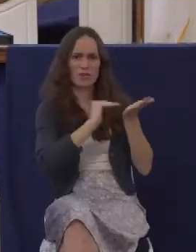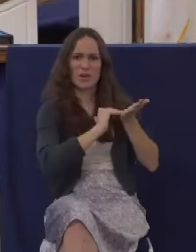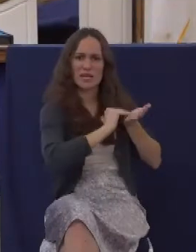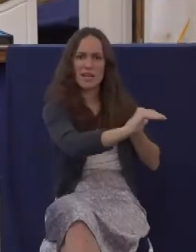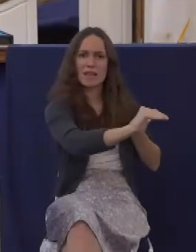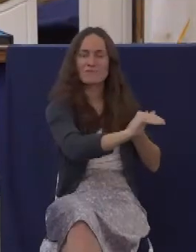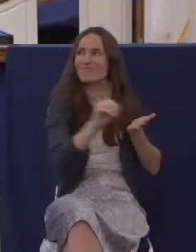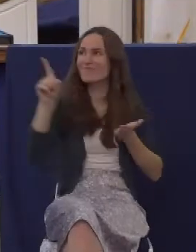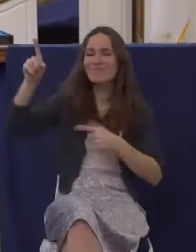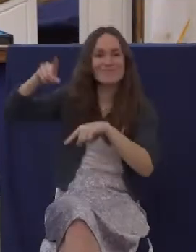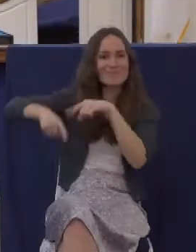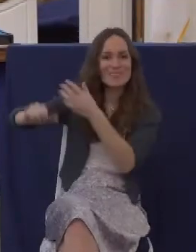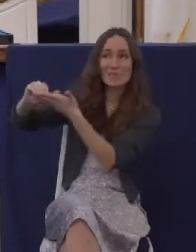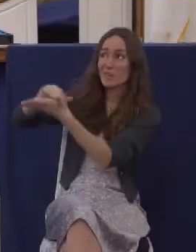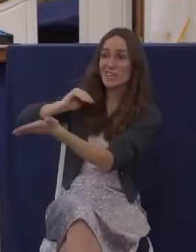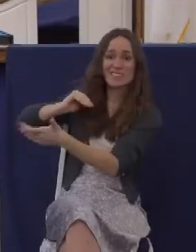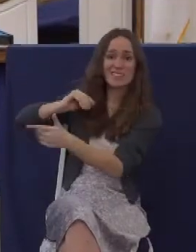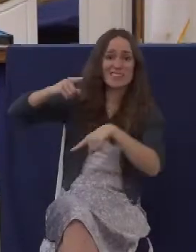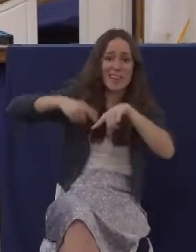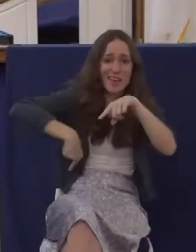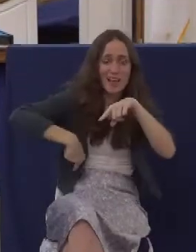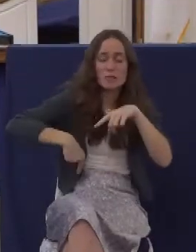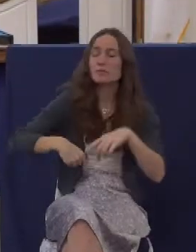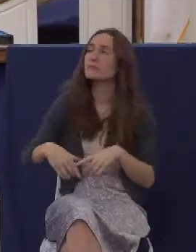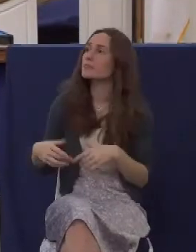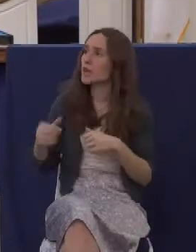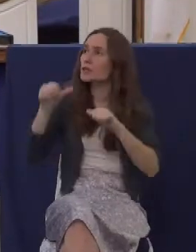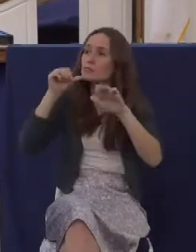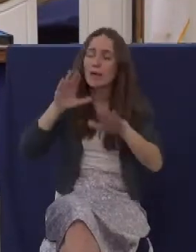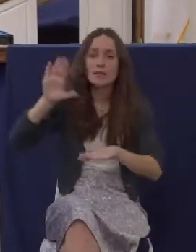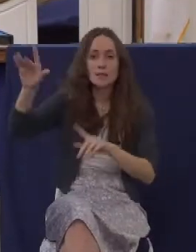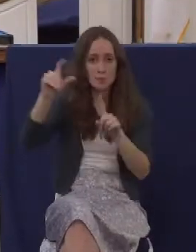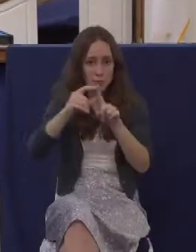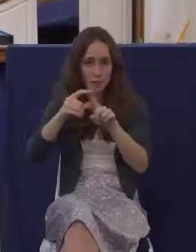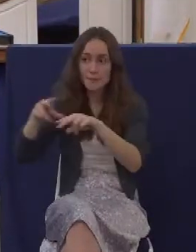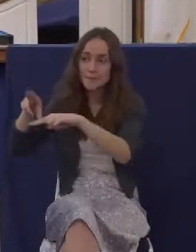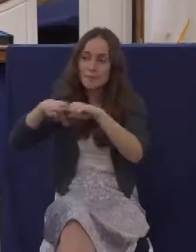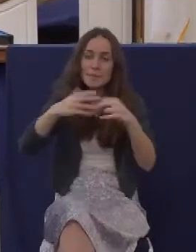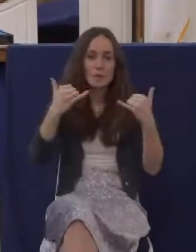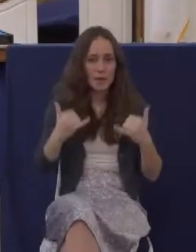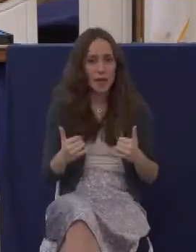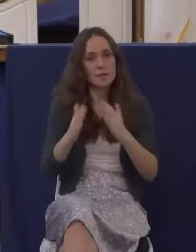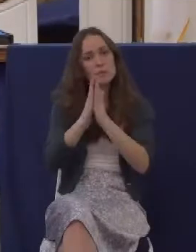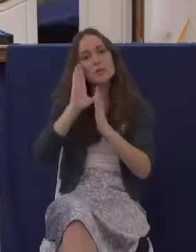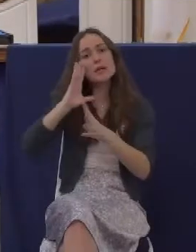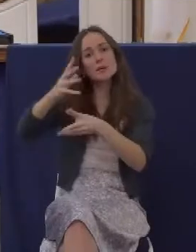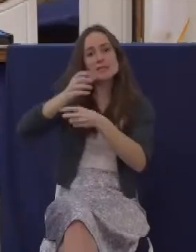to receive his word today. You may be seated. Thank you so very much.